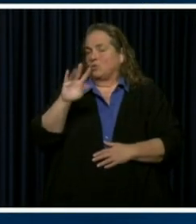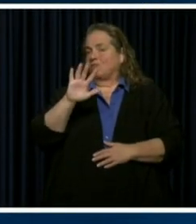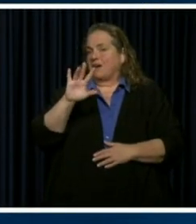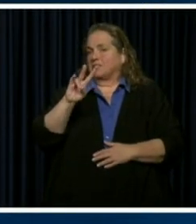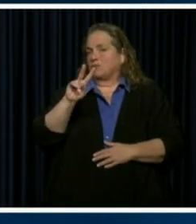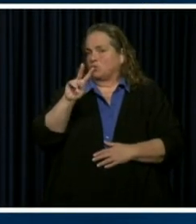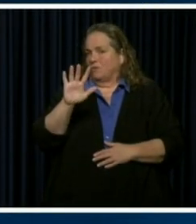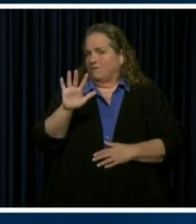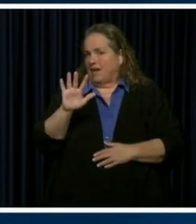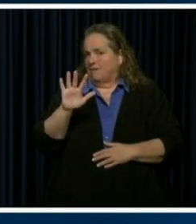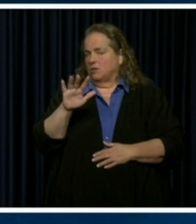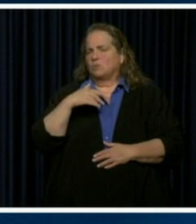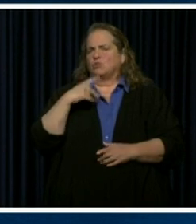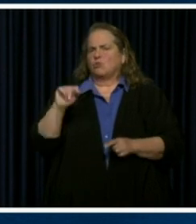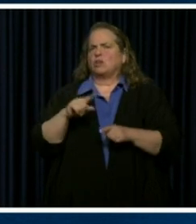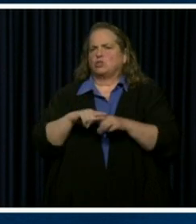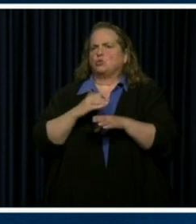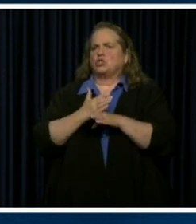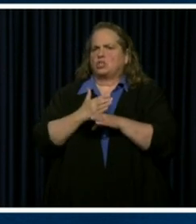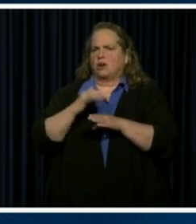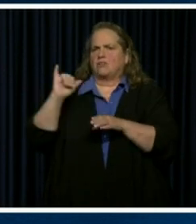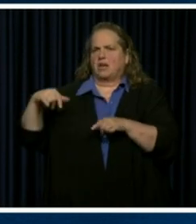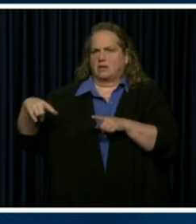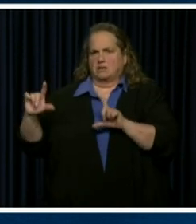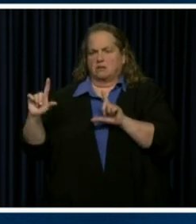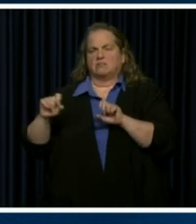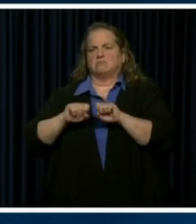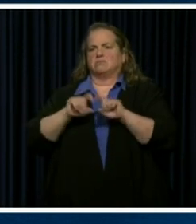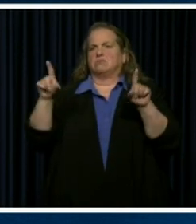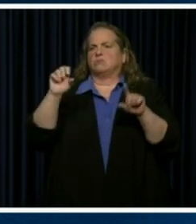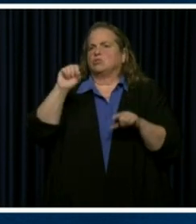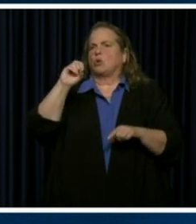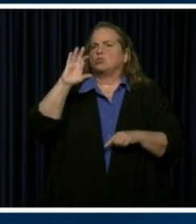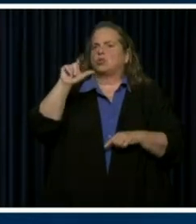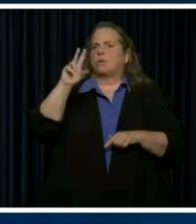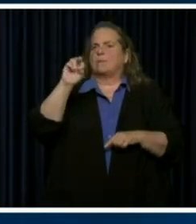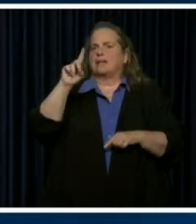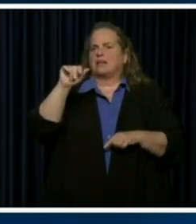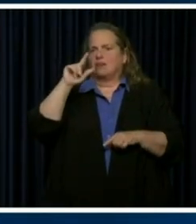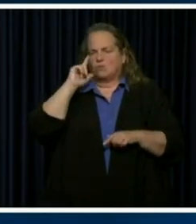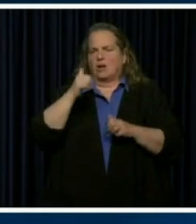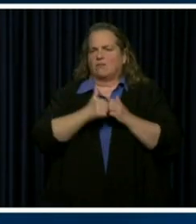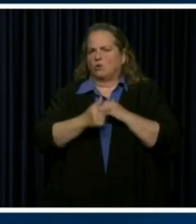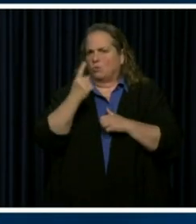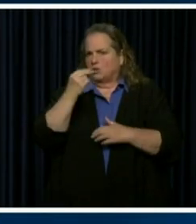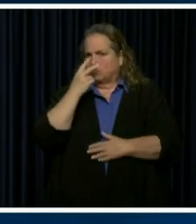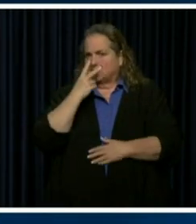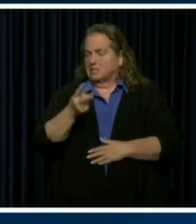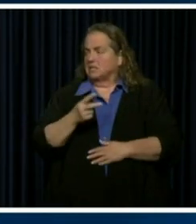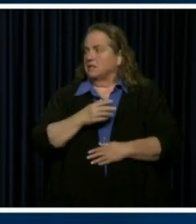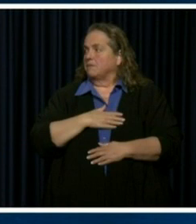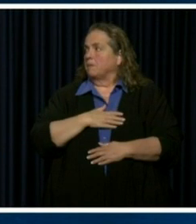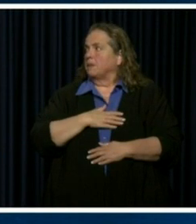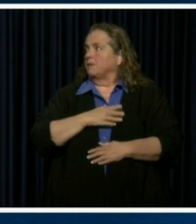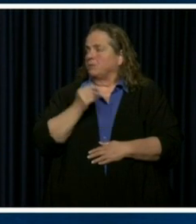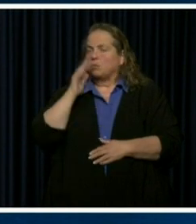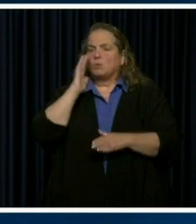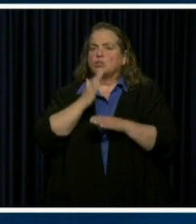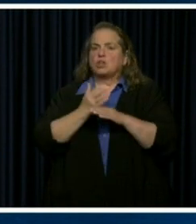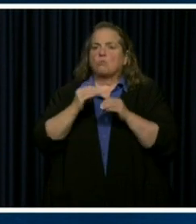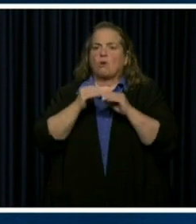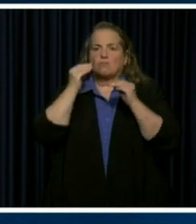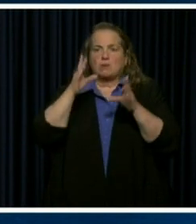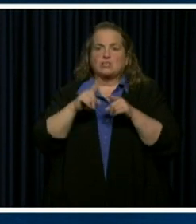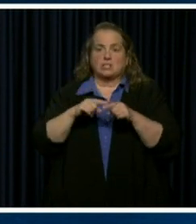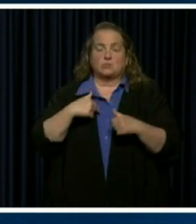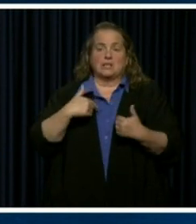800-722-5725. So again, we'll try to share this out via social media tonight, so the slide's available for your information, and we'll share more information as we